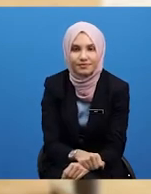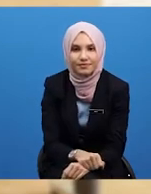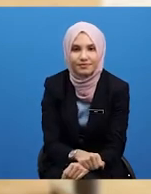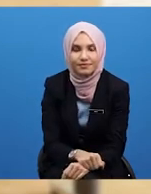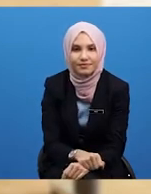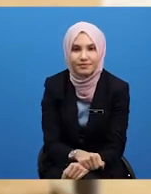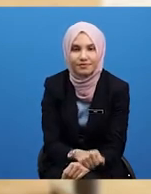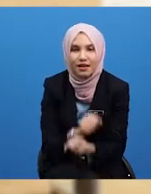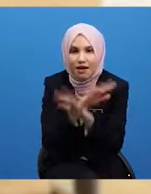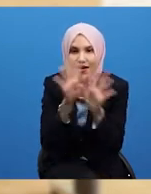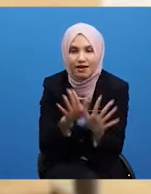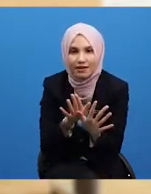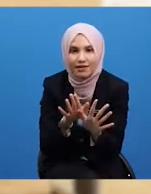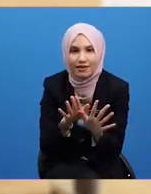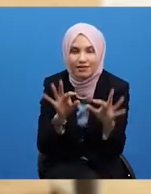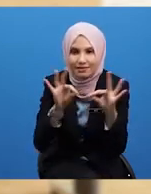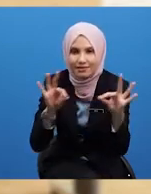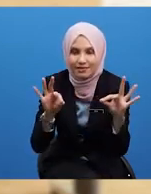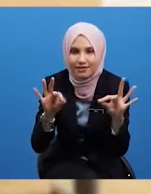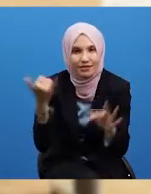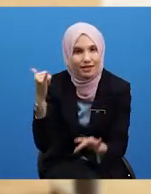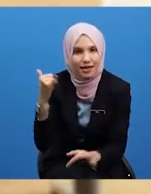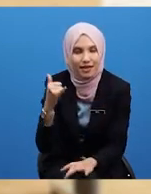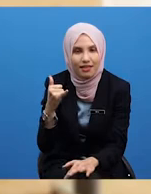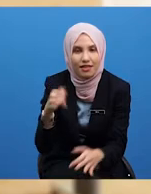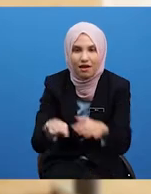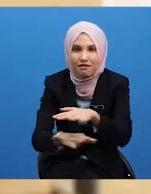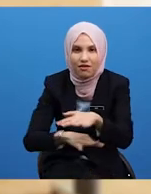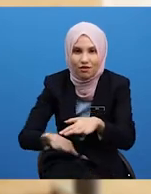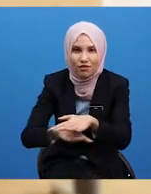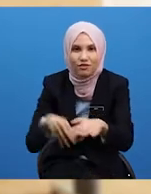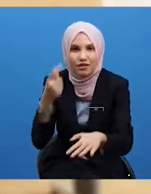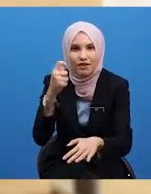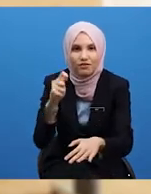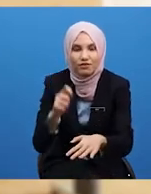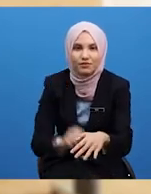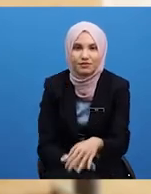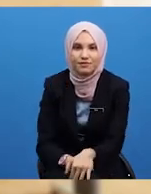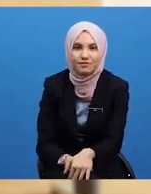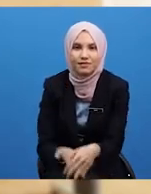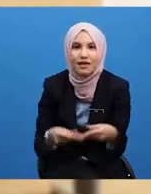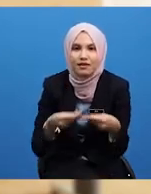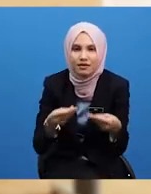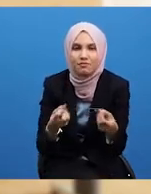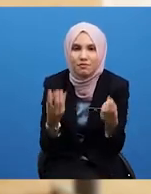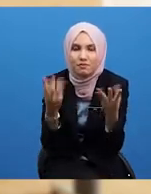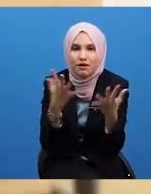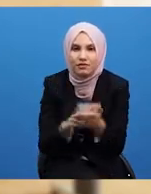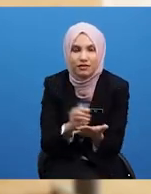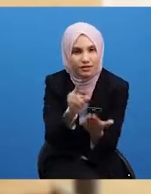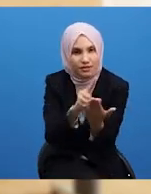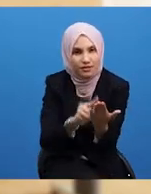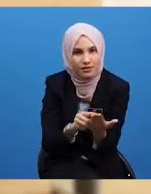Highlighted sentences in yellow refer to textual evidences. Give as much detail